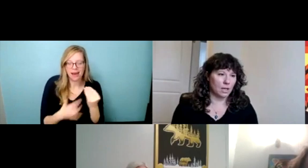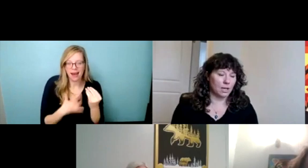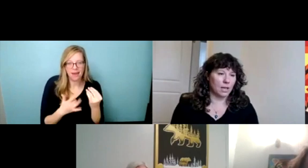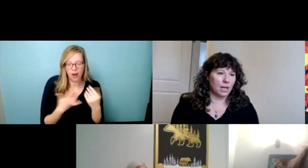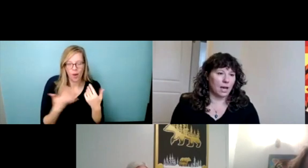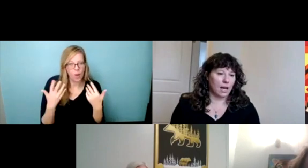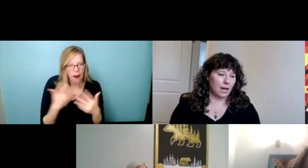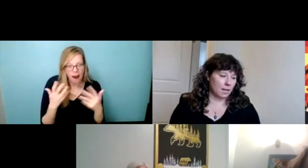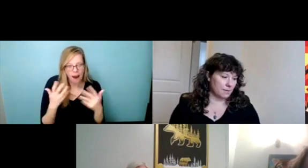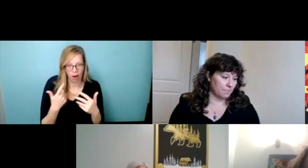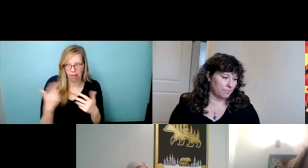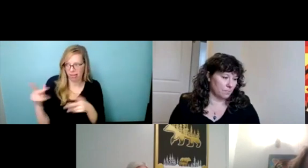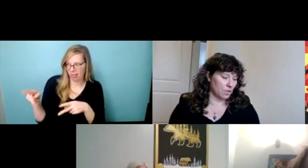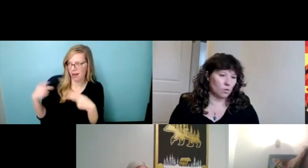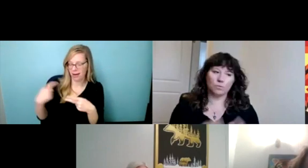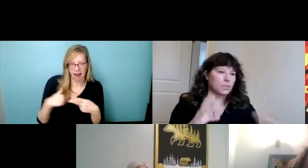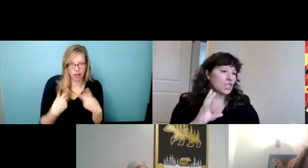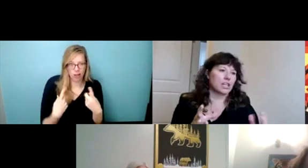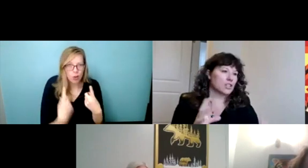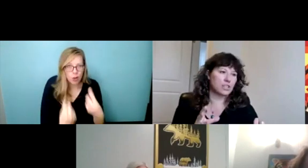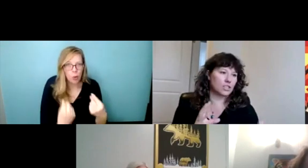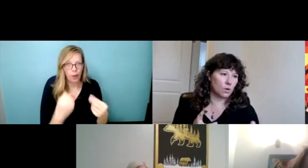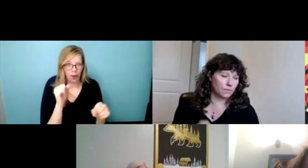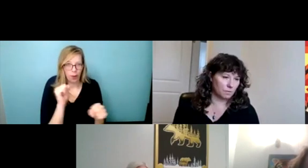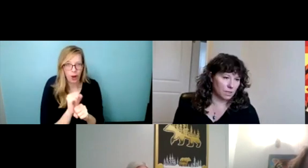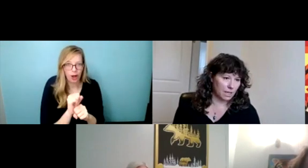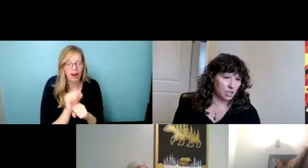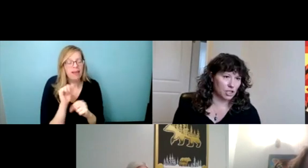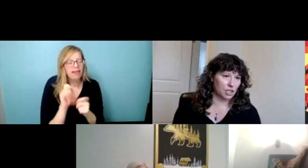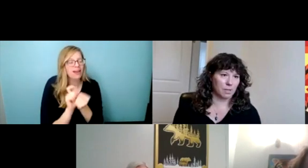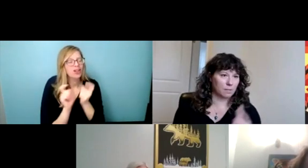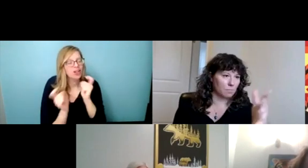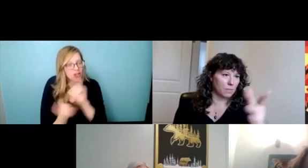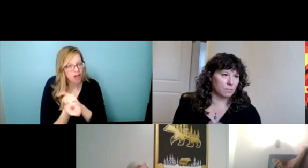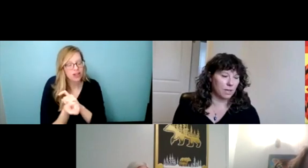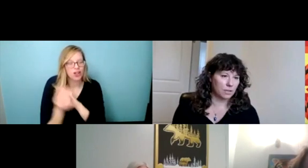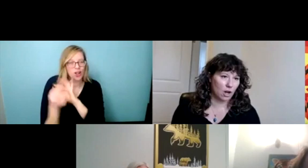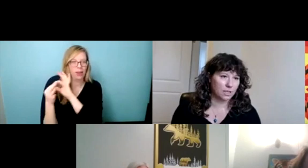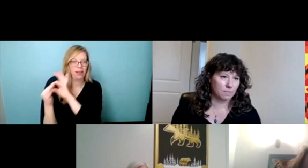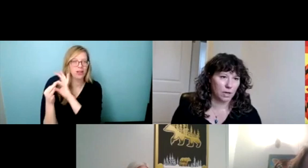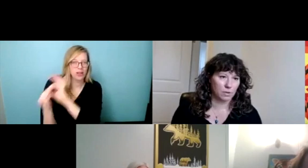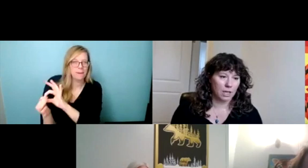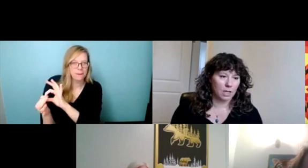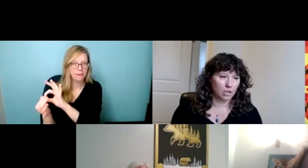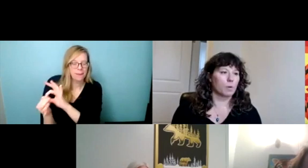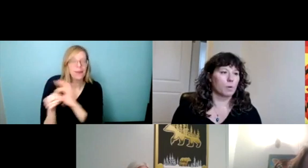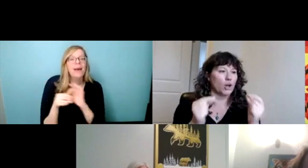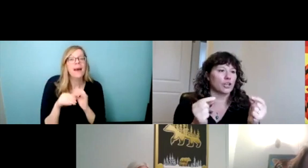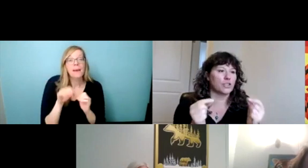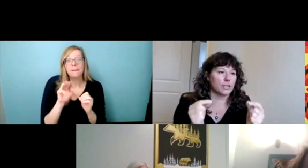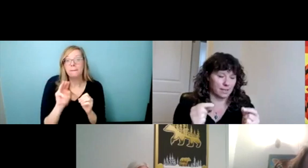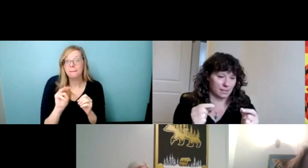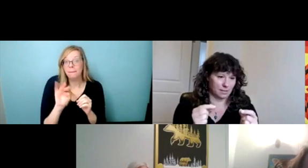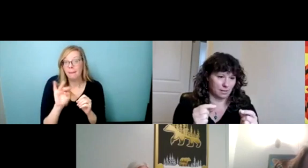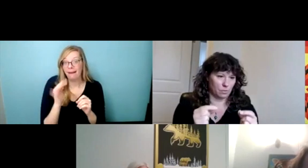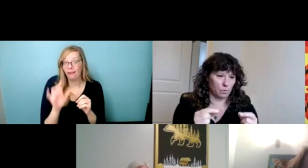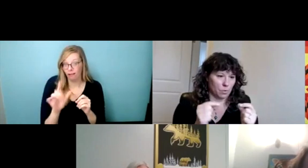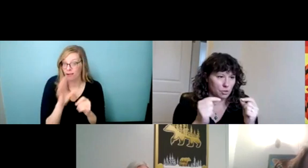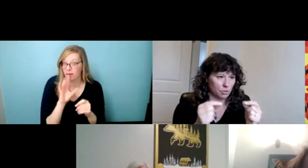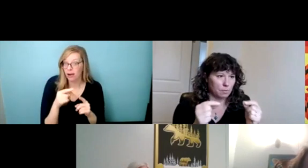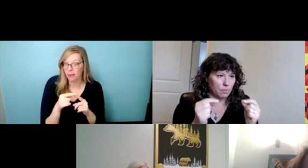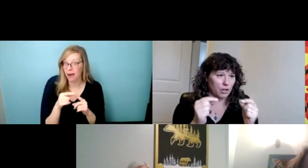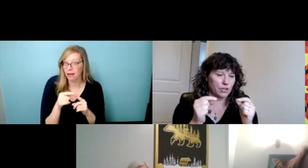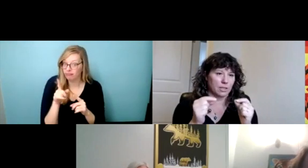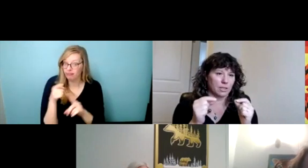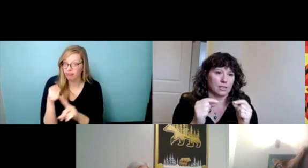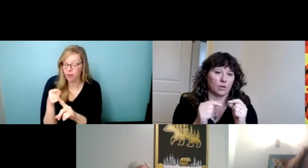work. You know, it really changes the tone of the relationship. And then Michael talked about, you know, we're partners in this. We're